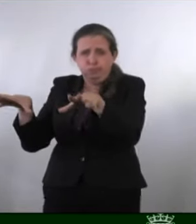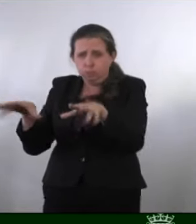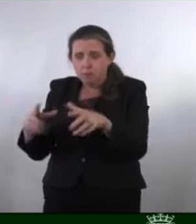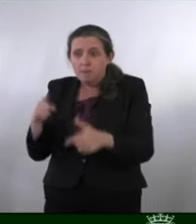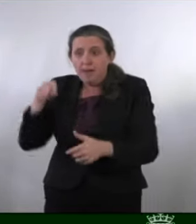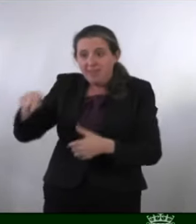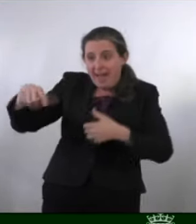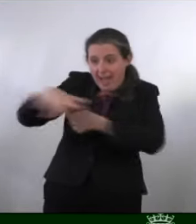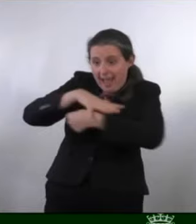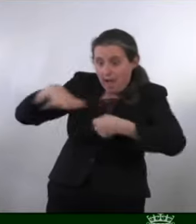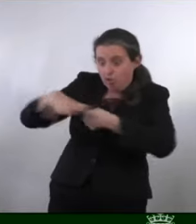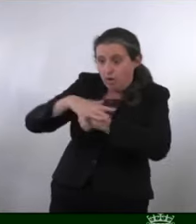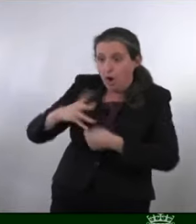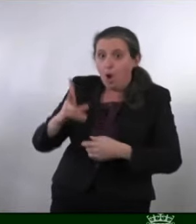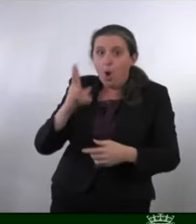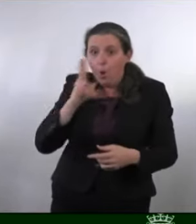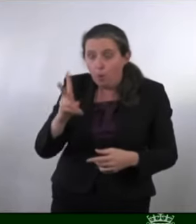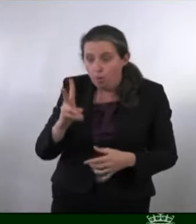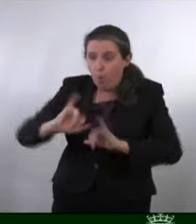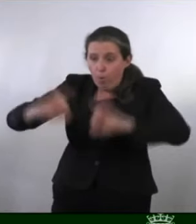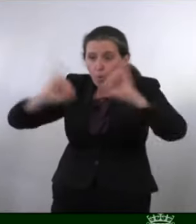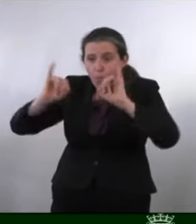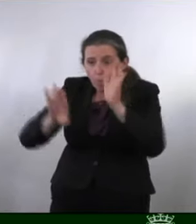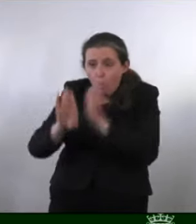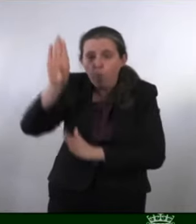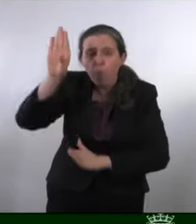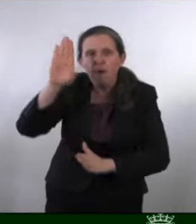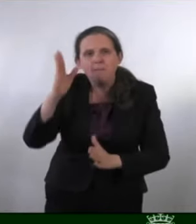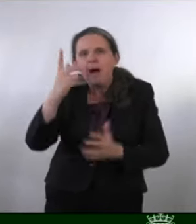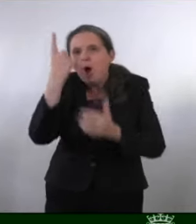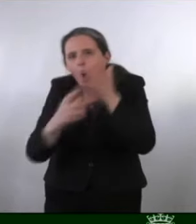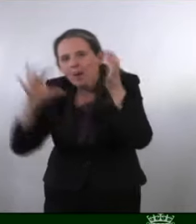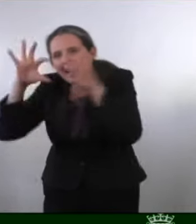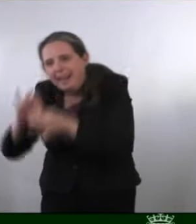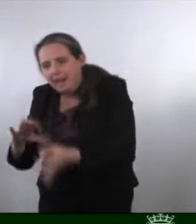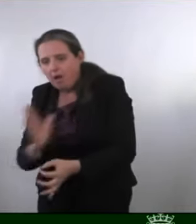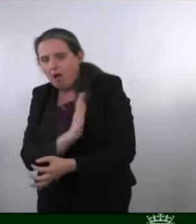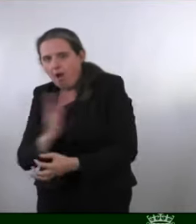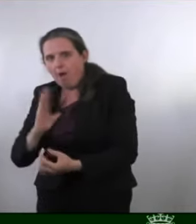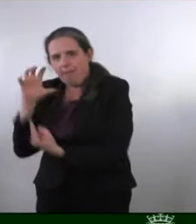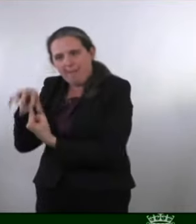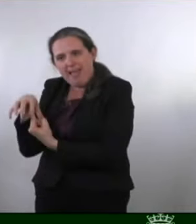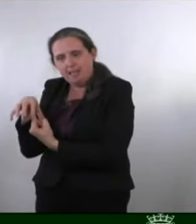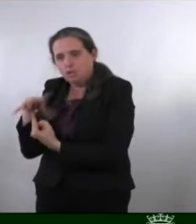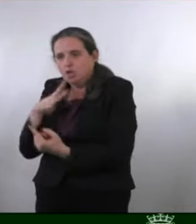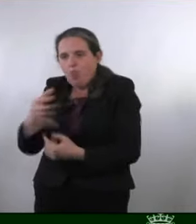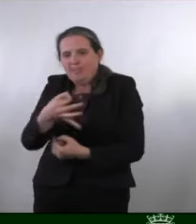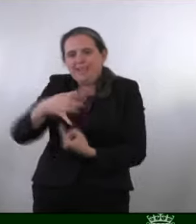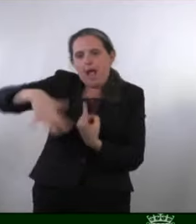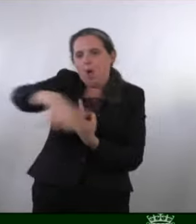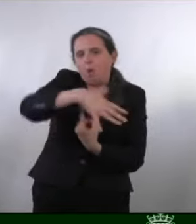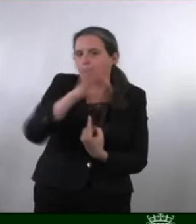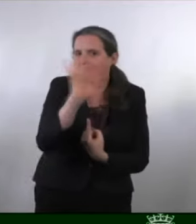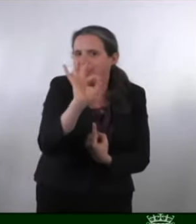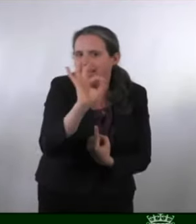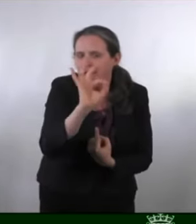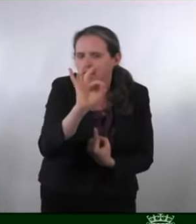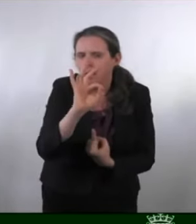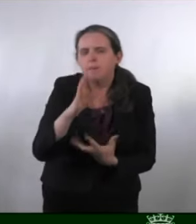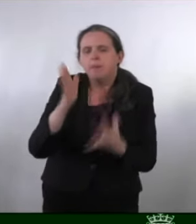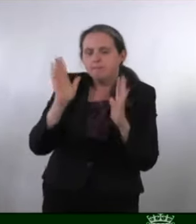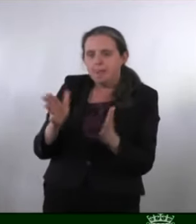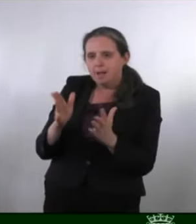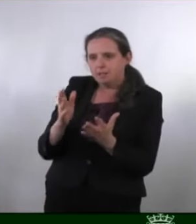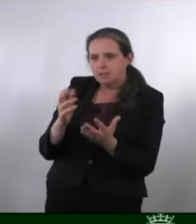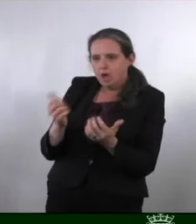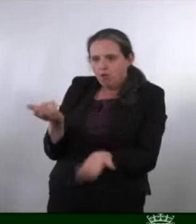entirely, literally, confined to barracks. And therefore, an element of judgment is important in making these decisions, but what we will do is